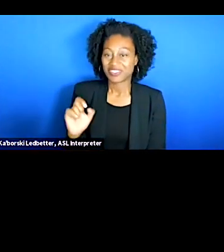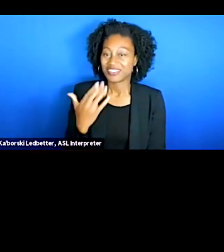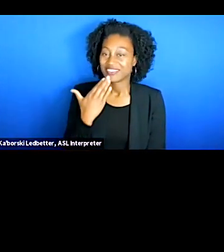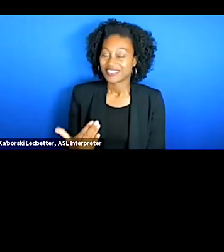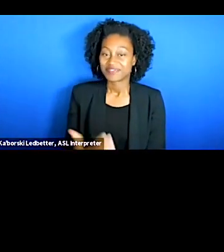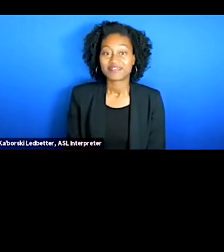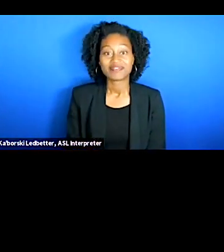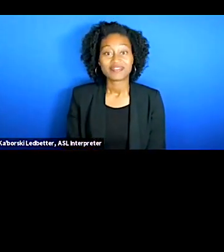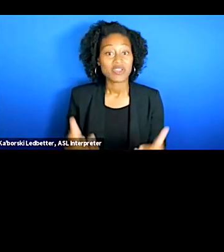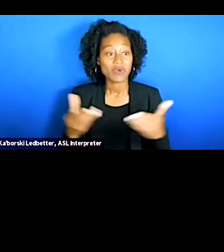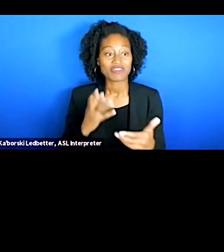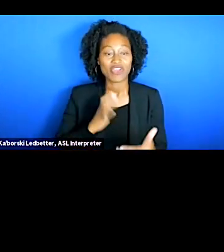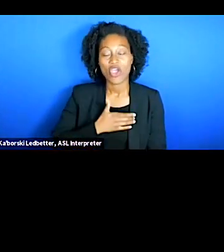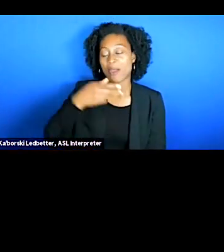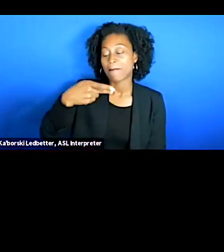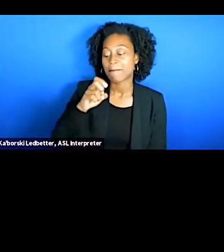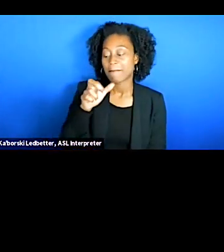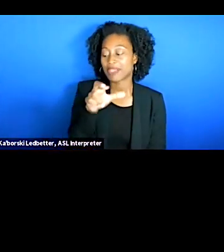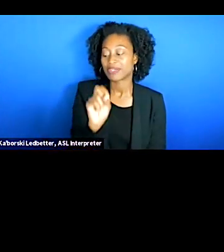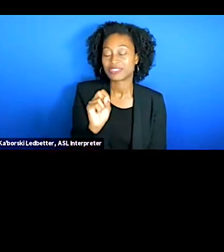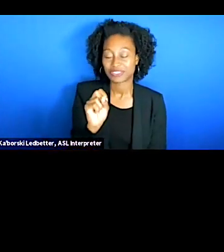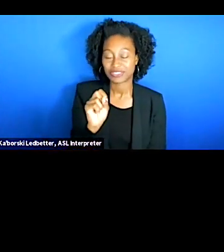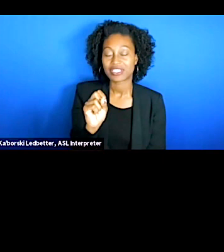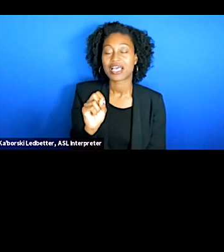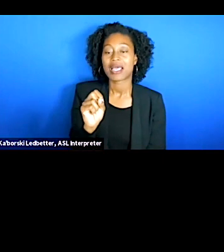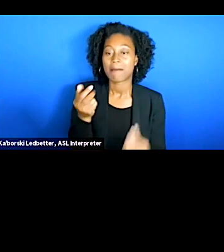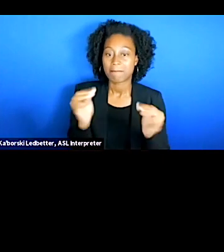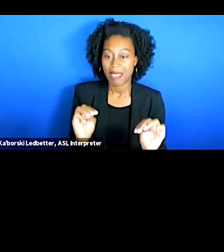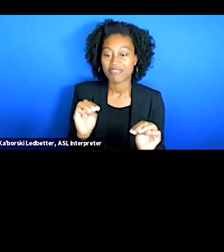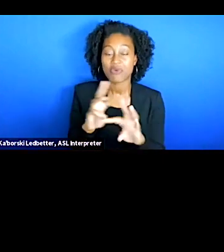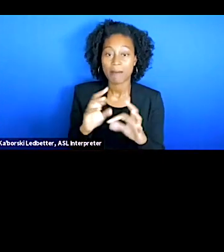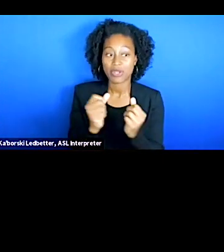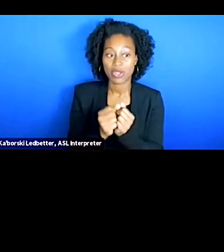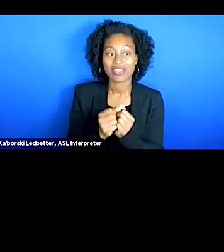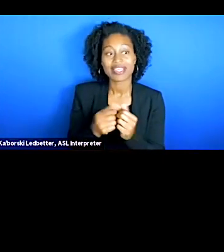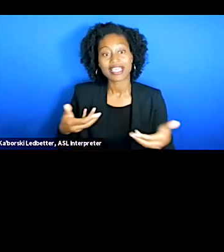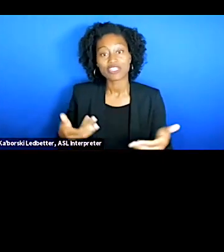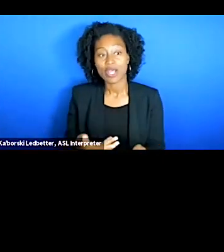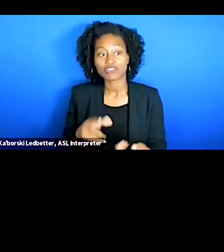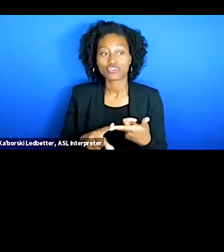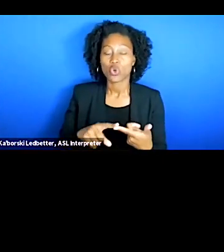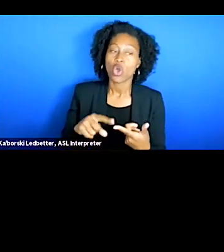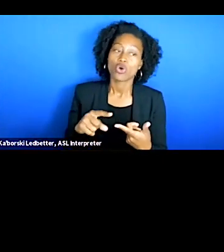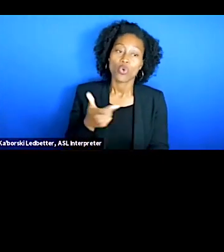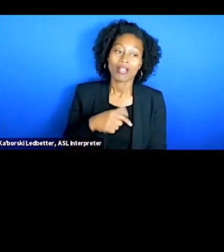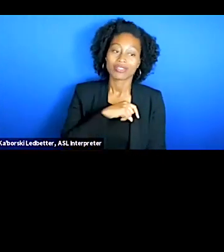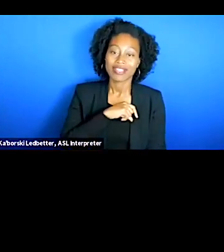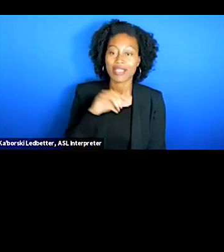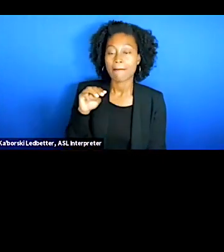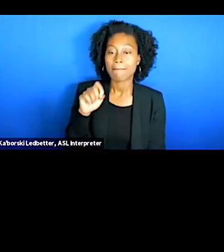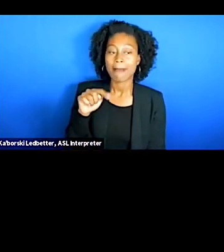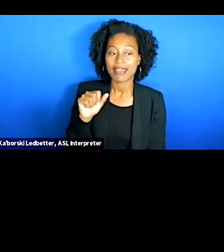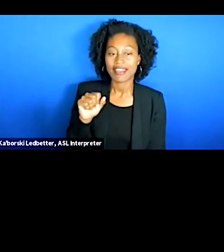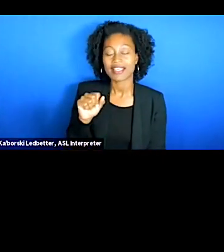Welcome to our Peers Methods webinar entitled Introduction to Qualitative Metasynthesis, Achieving